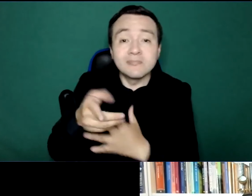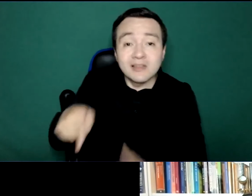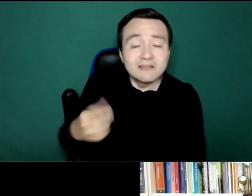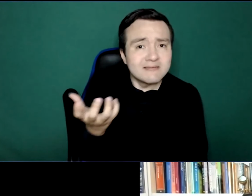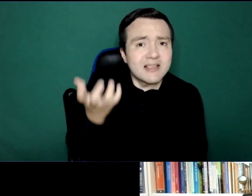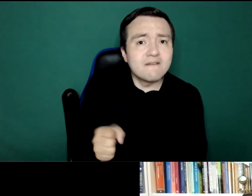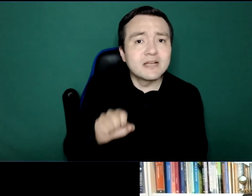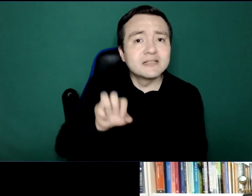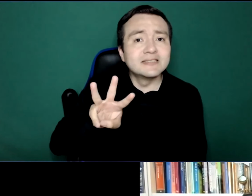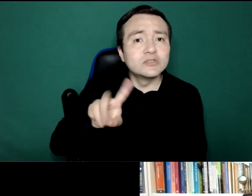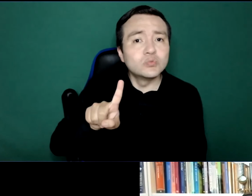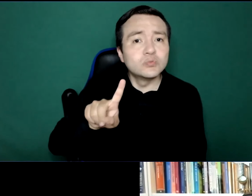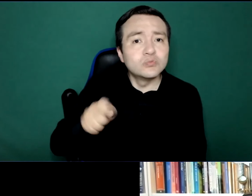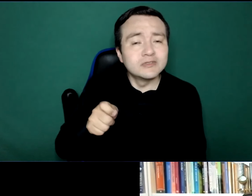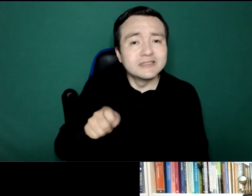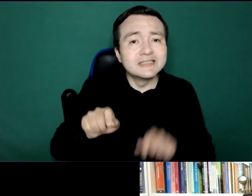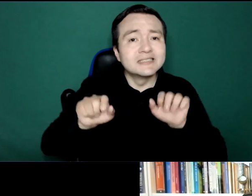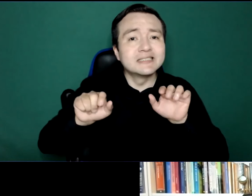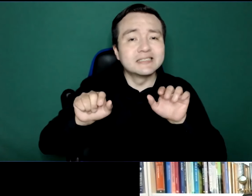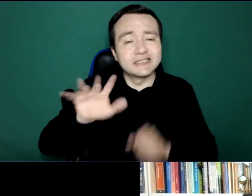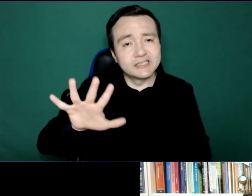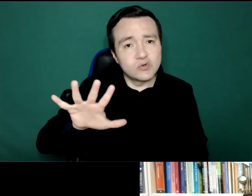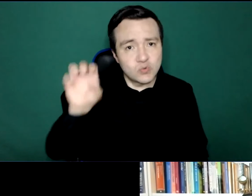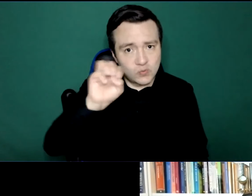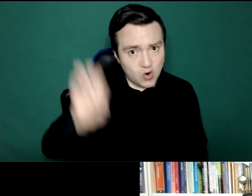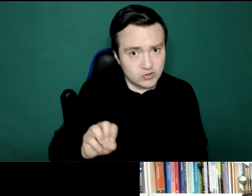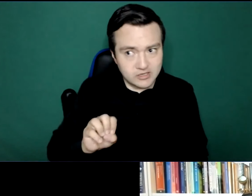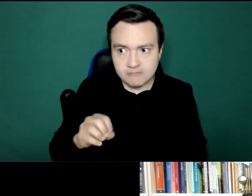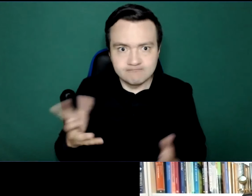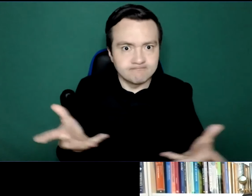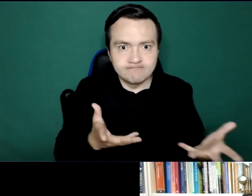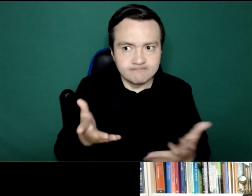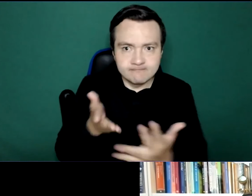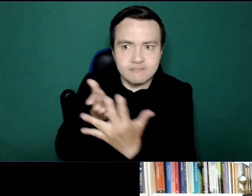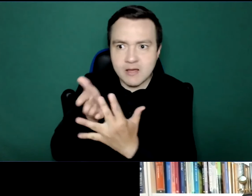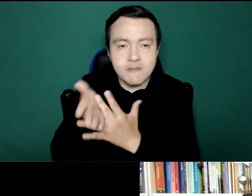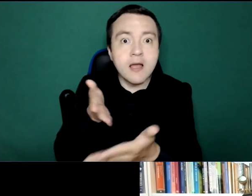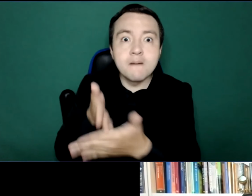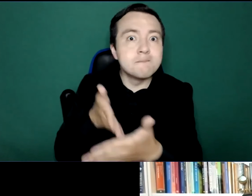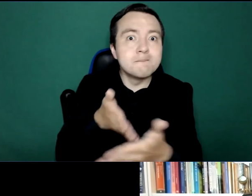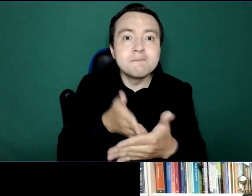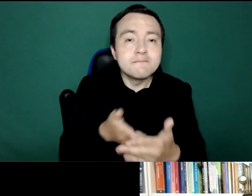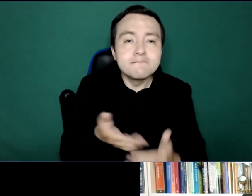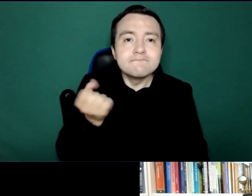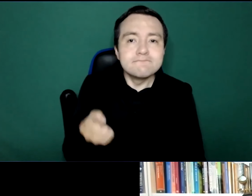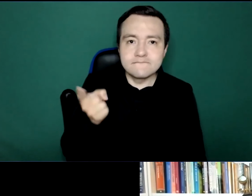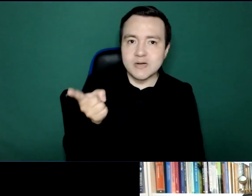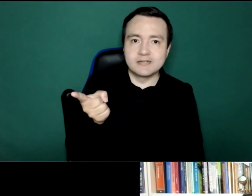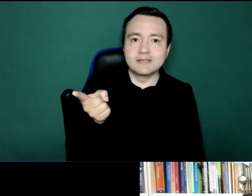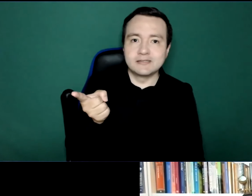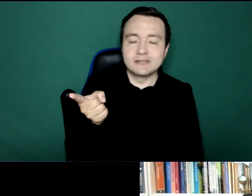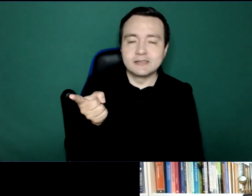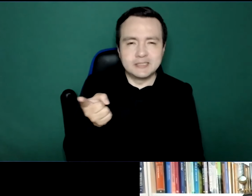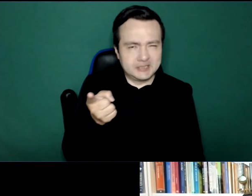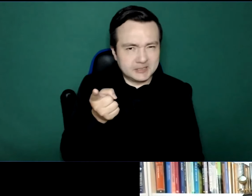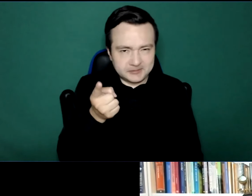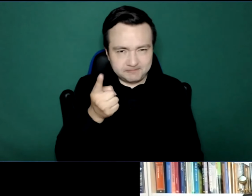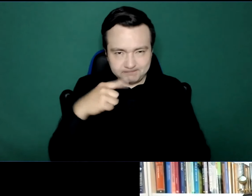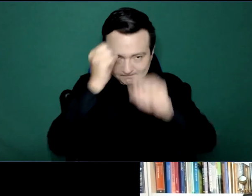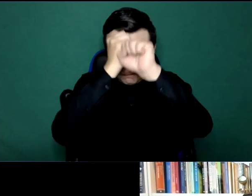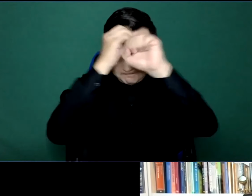at about 31%, 31.5%. The result of this lack of access, just to give you